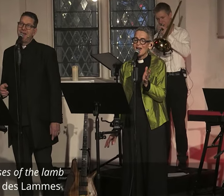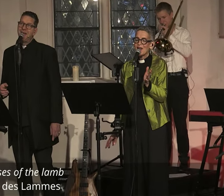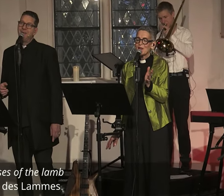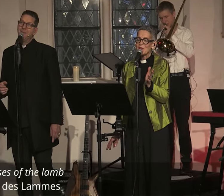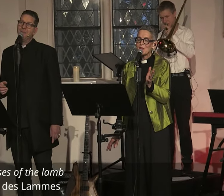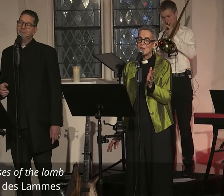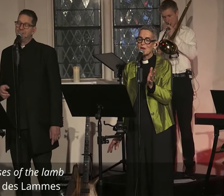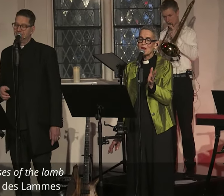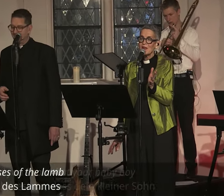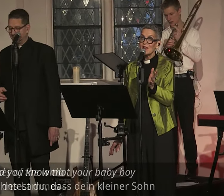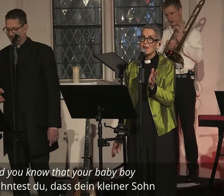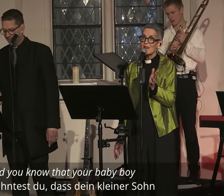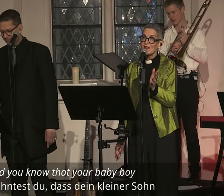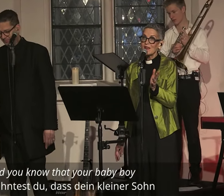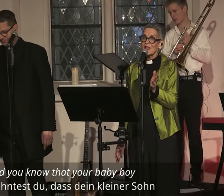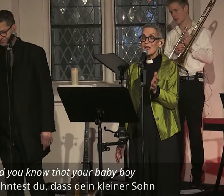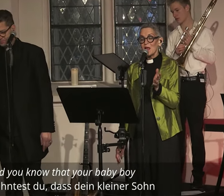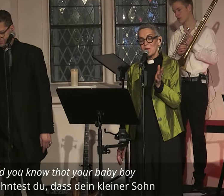Lamb.